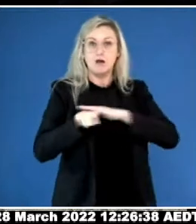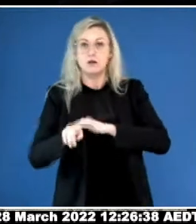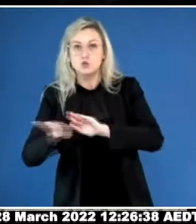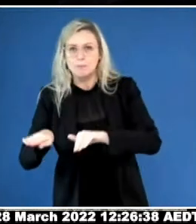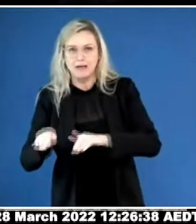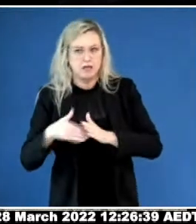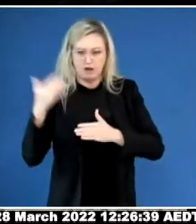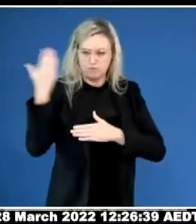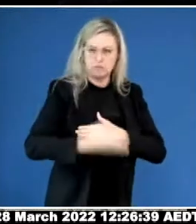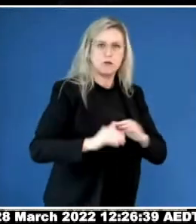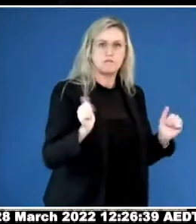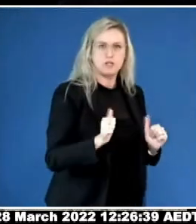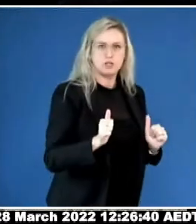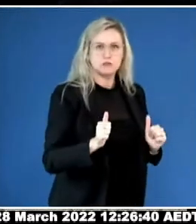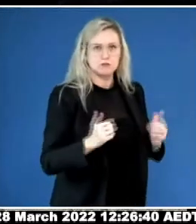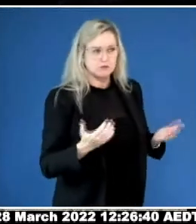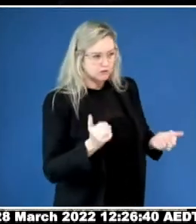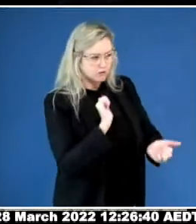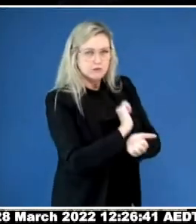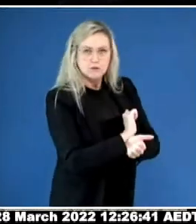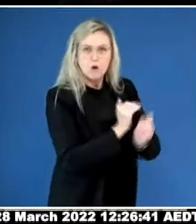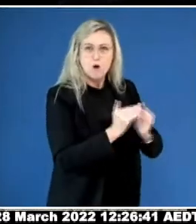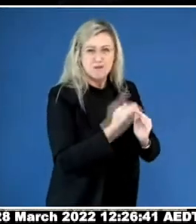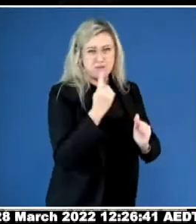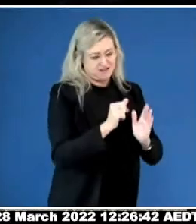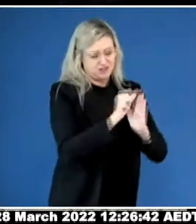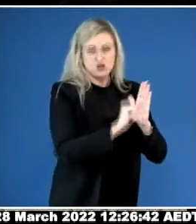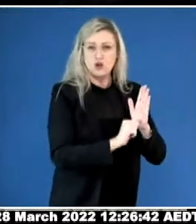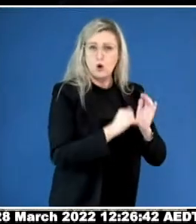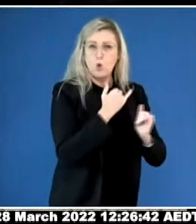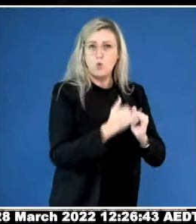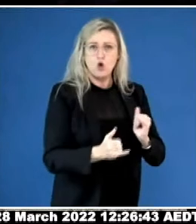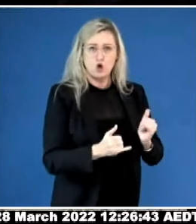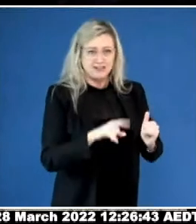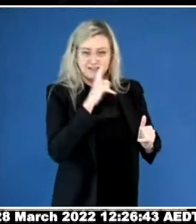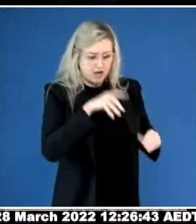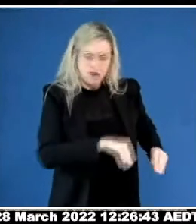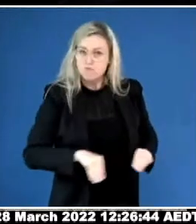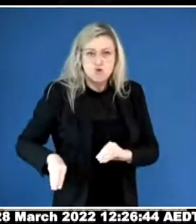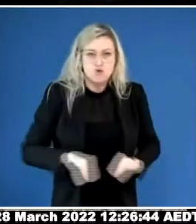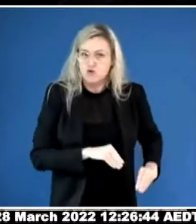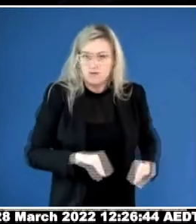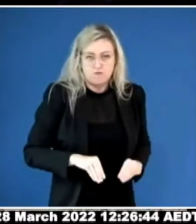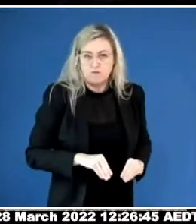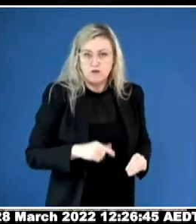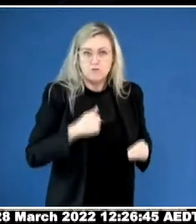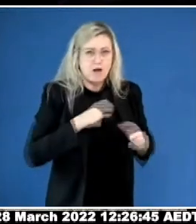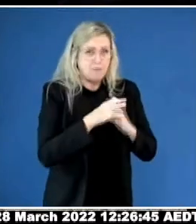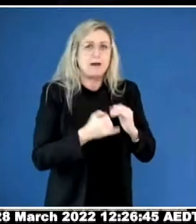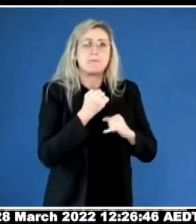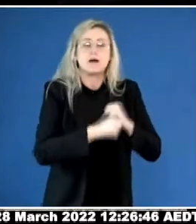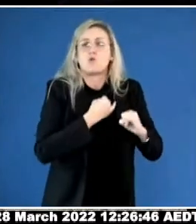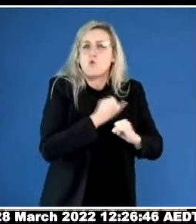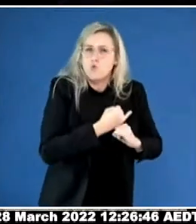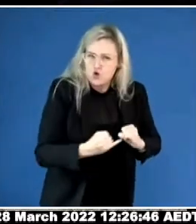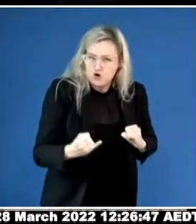a lot of movement with that surgery, and my disability was exacerbated from that surgery. And that took a lot of rehab.